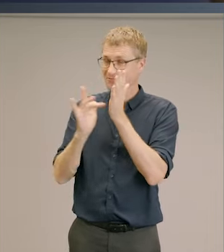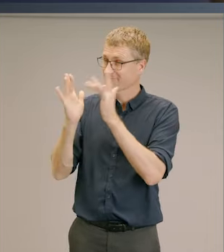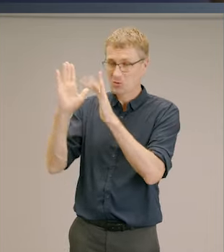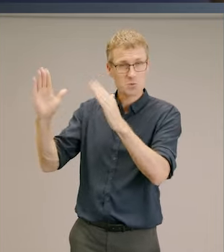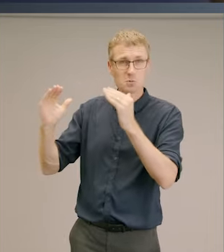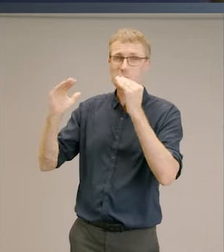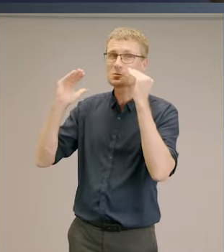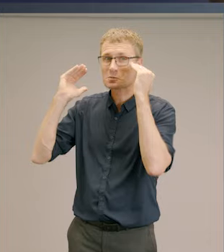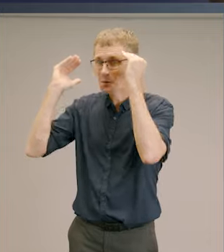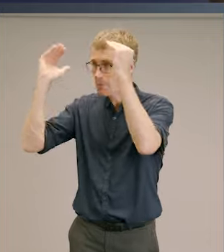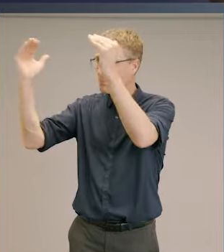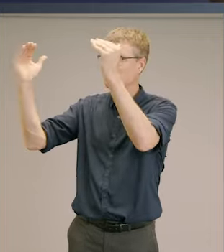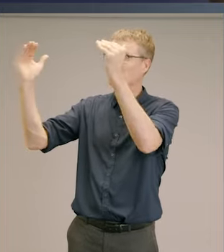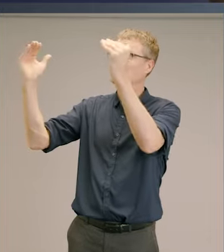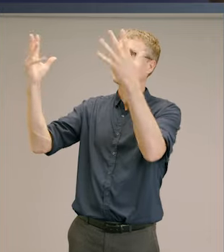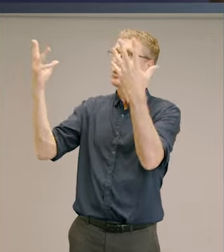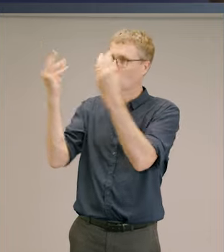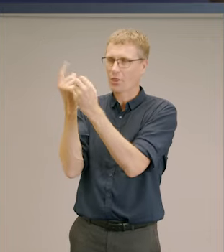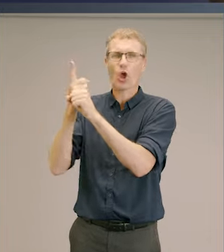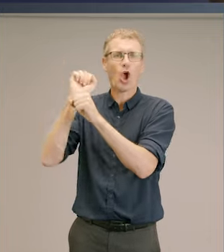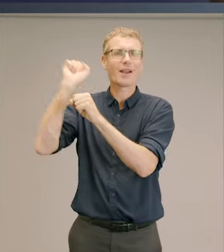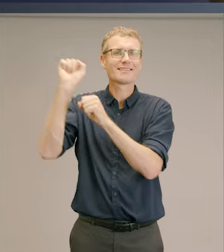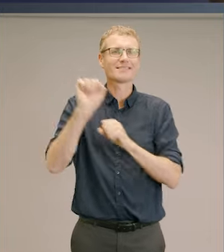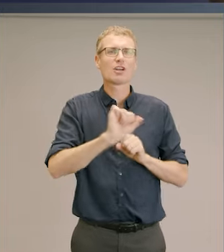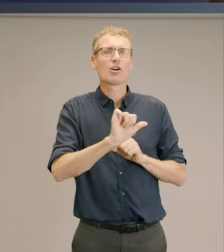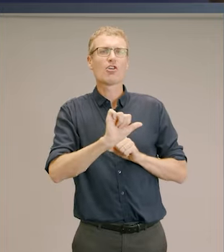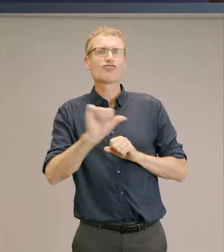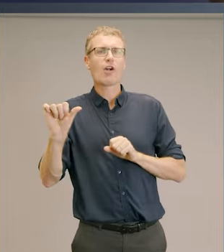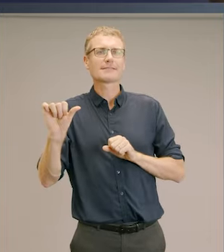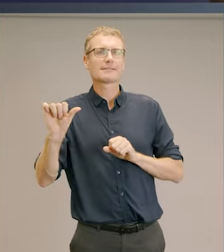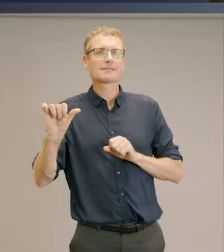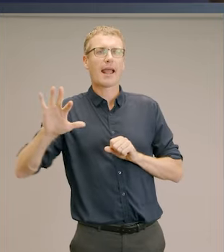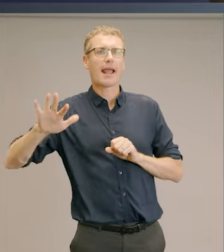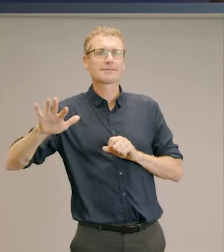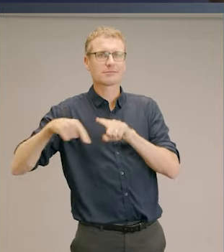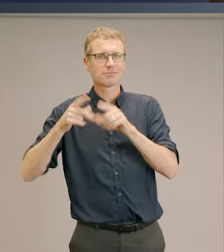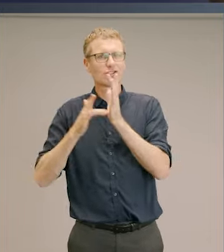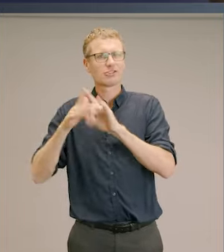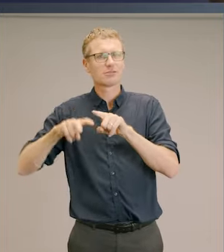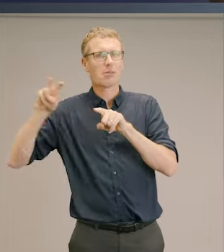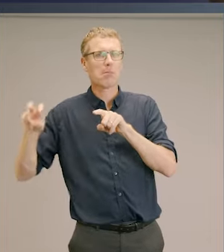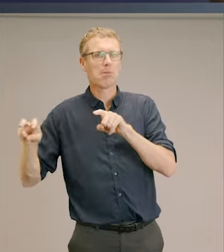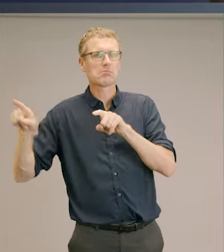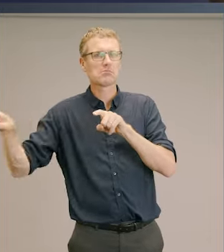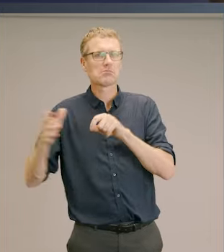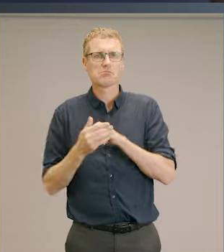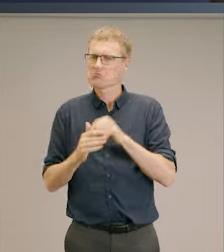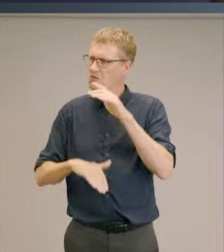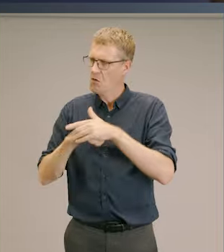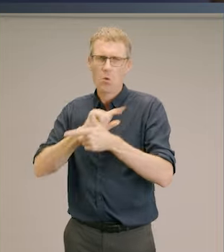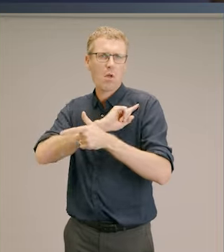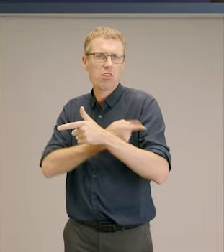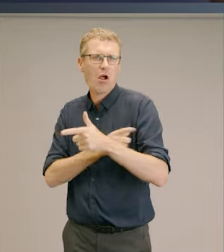Jesus' ascension meant that he was exalted to be seated at the right hand of God. He was given all of